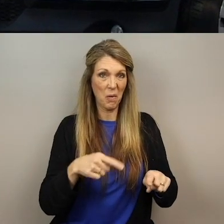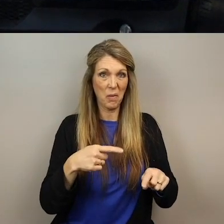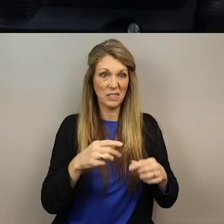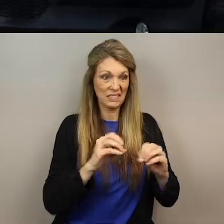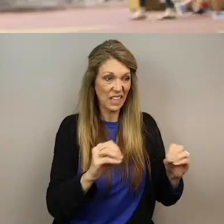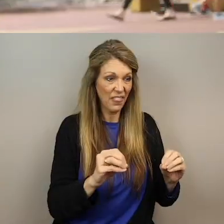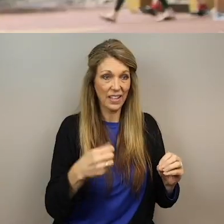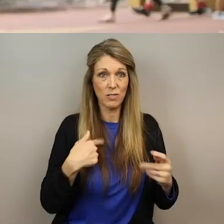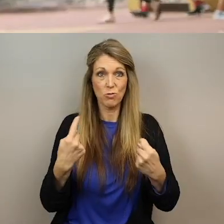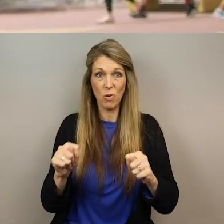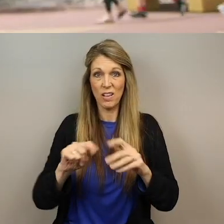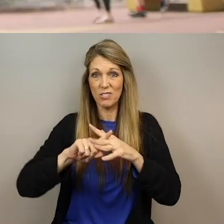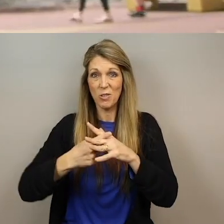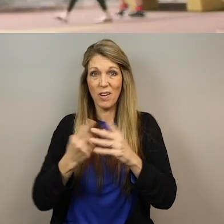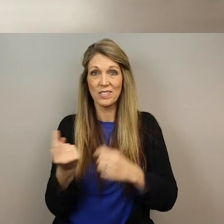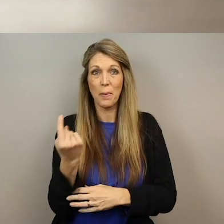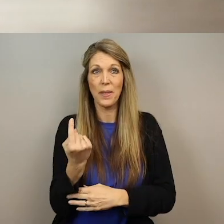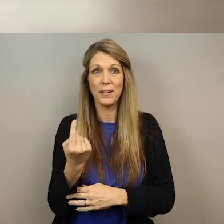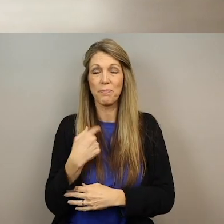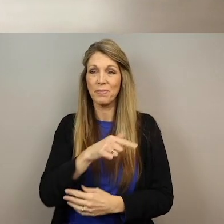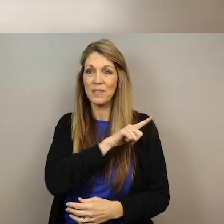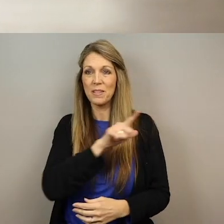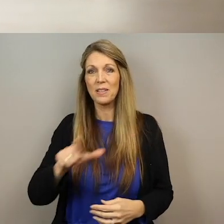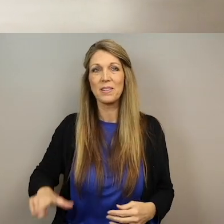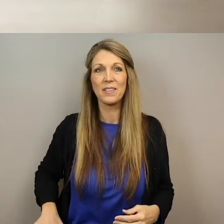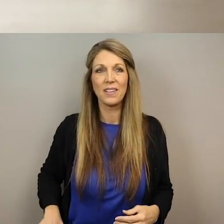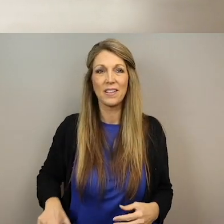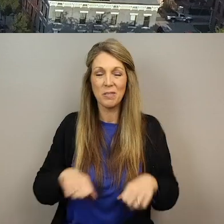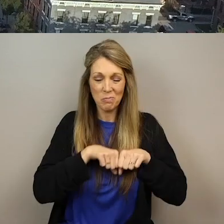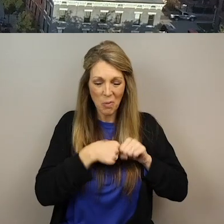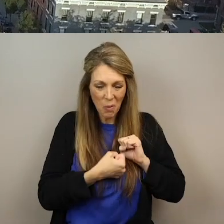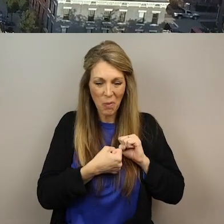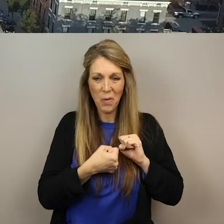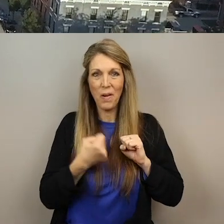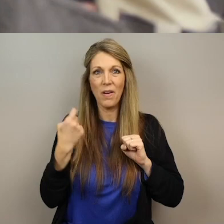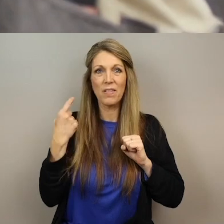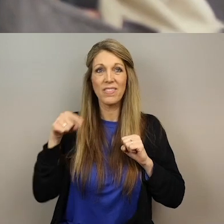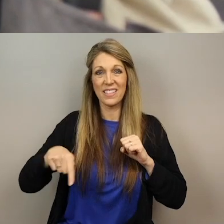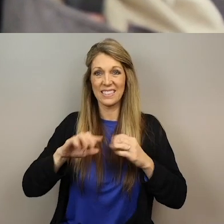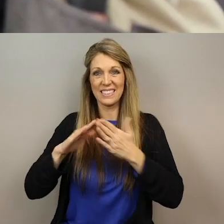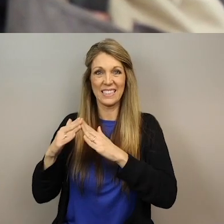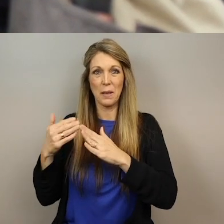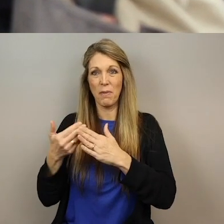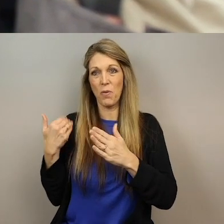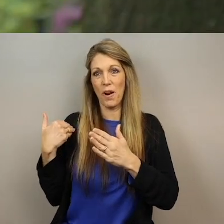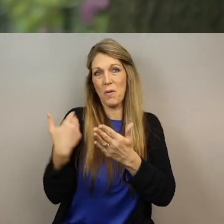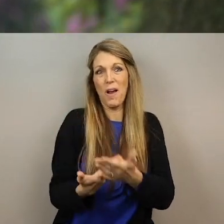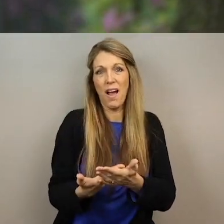and start something? The Lord really just, he broke my heart for this city before I stepped off the